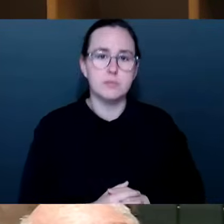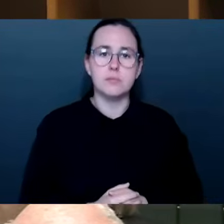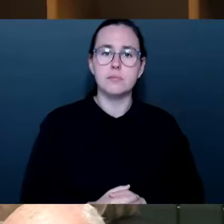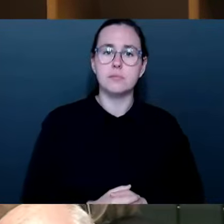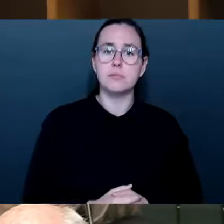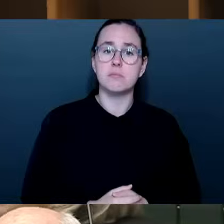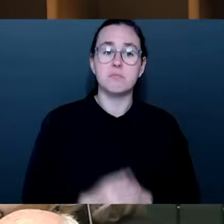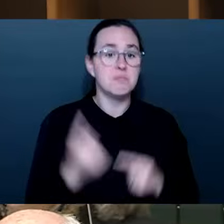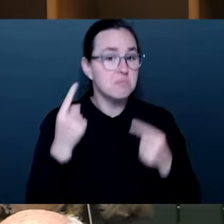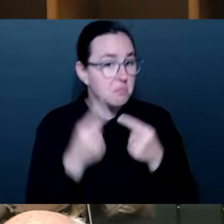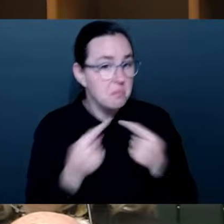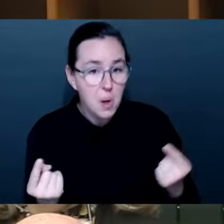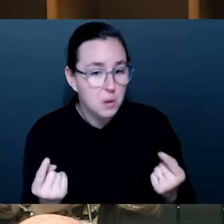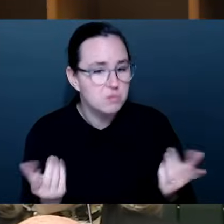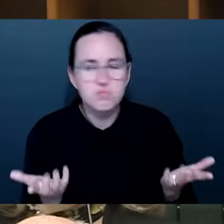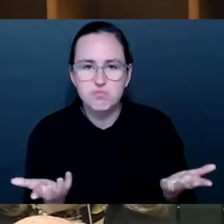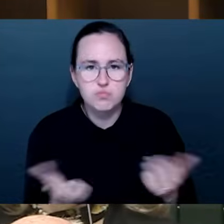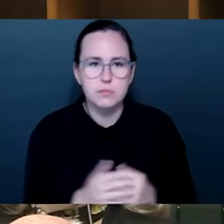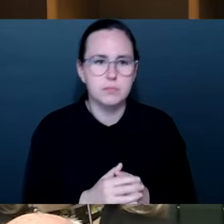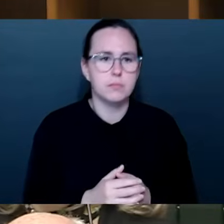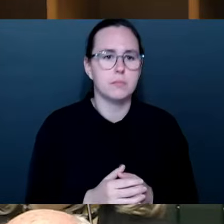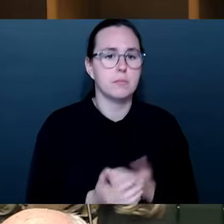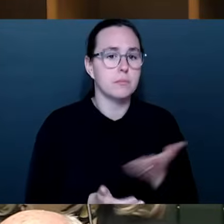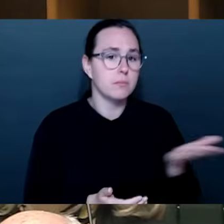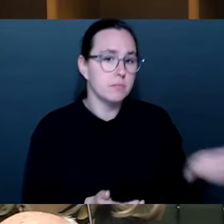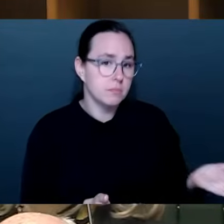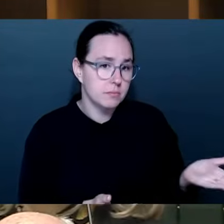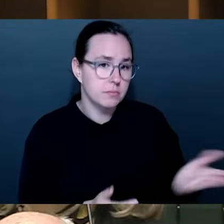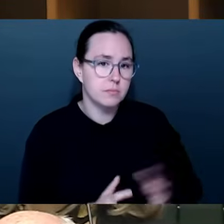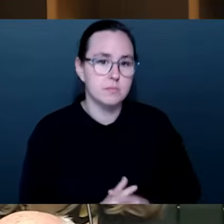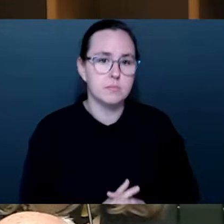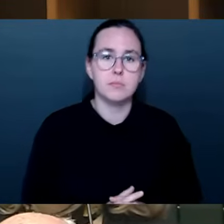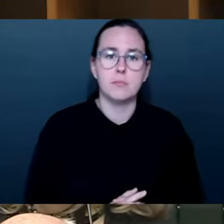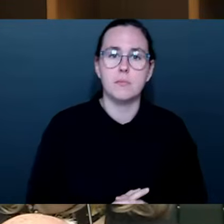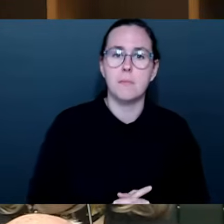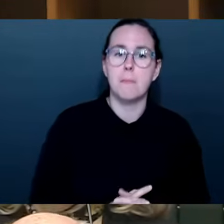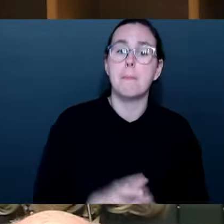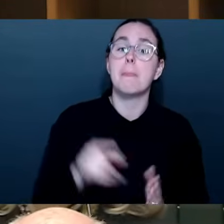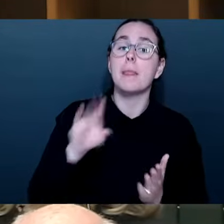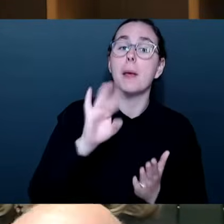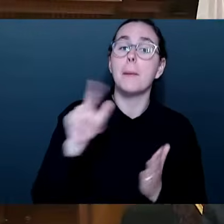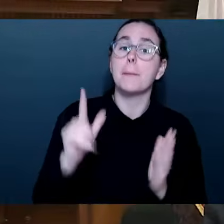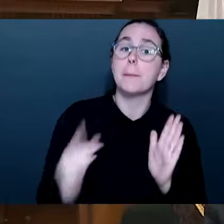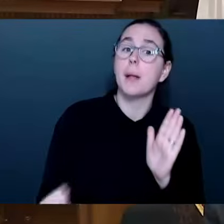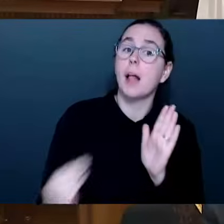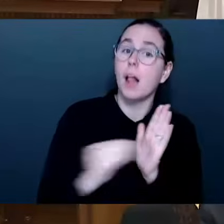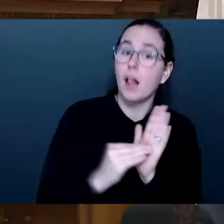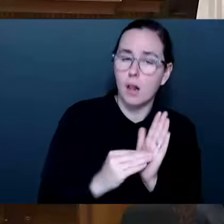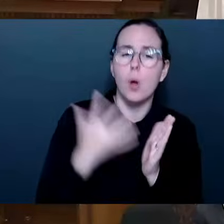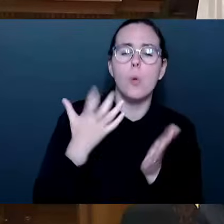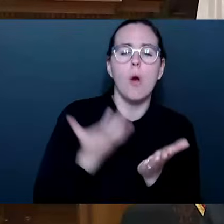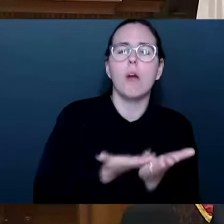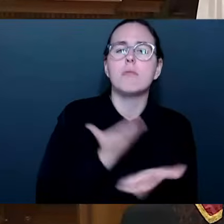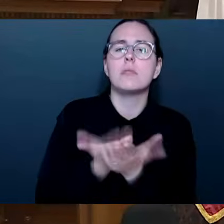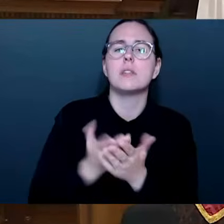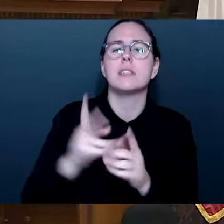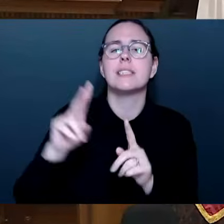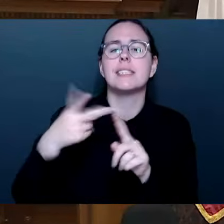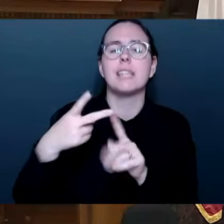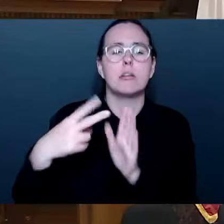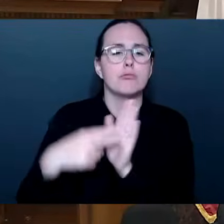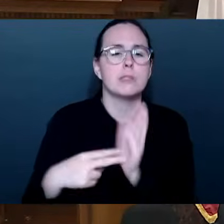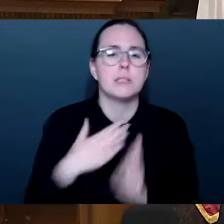Mr. Speaker, I move that the bill be placed on the orders of the day for second reading at the next sitting of the House after today. You have heard the question. All those in favor say